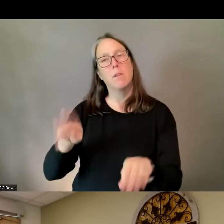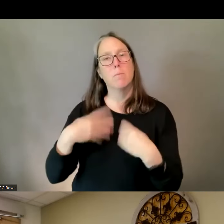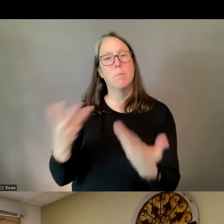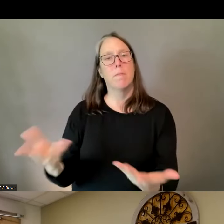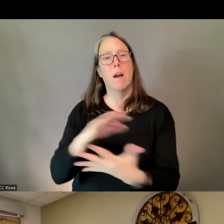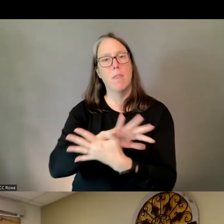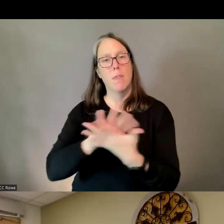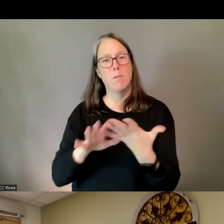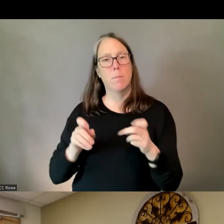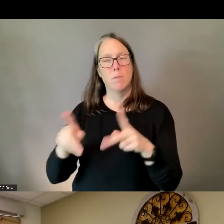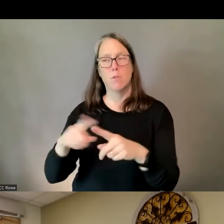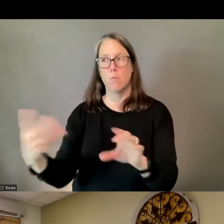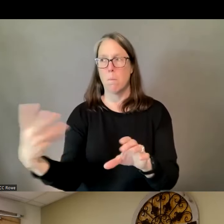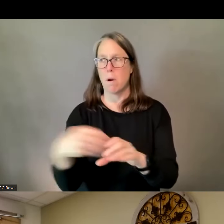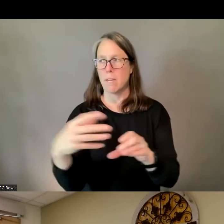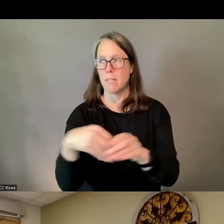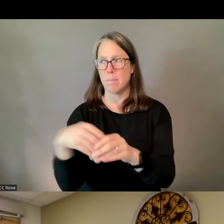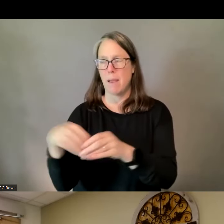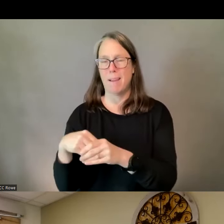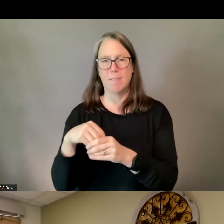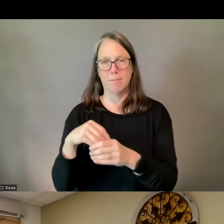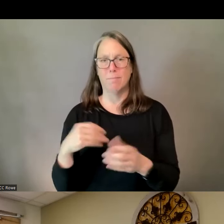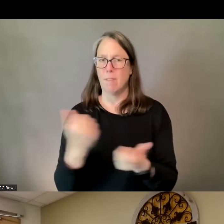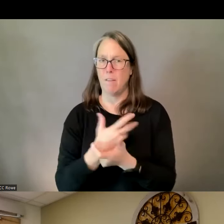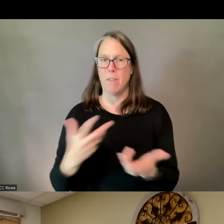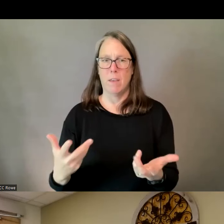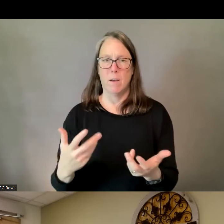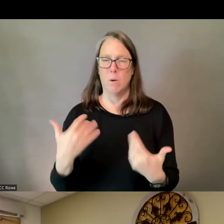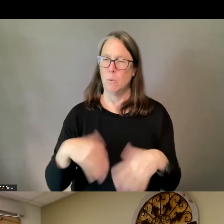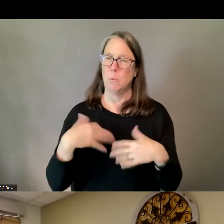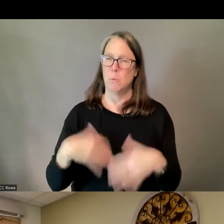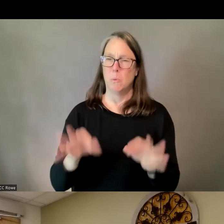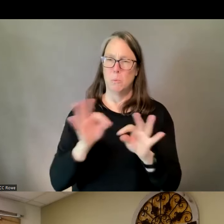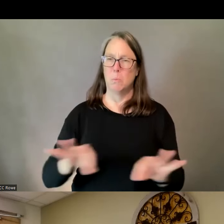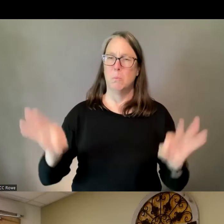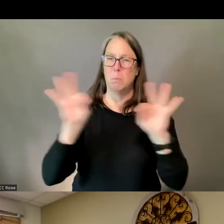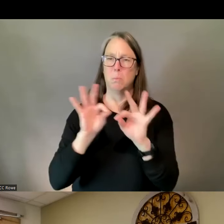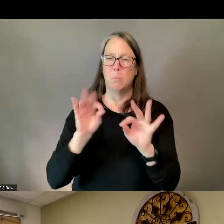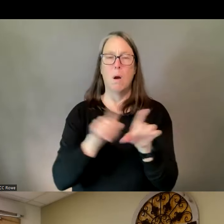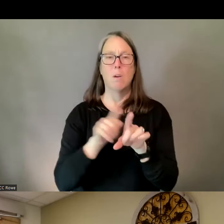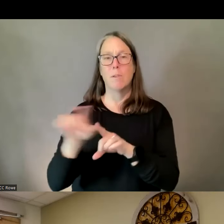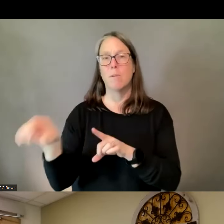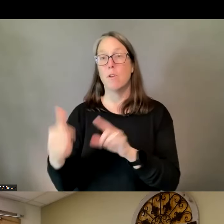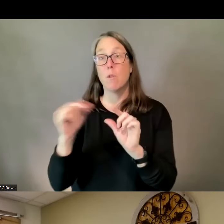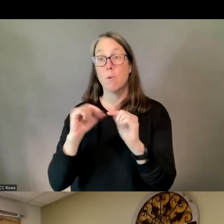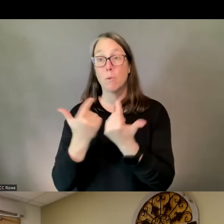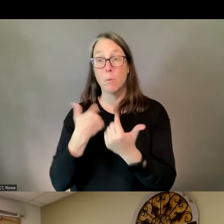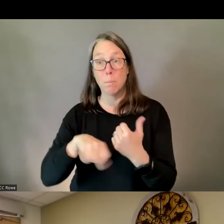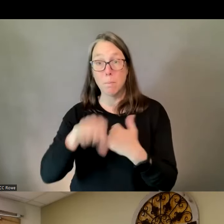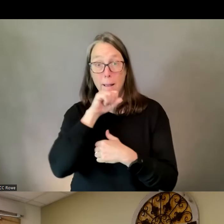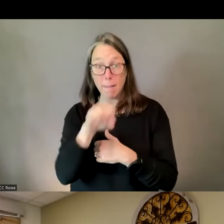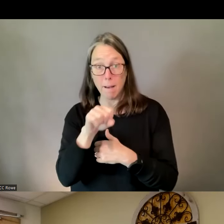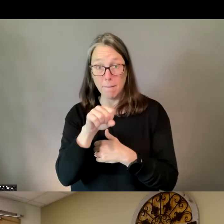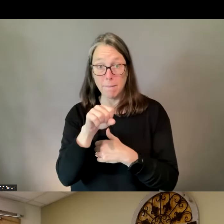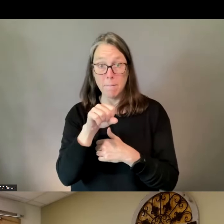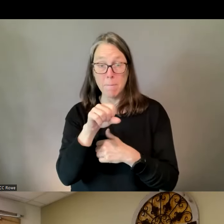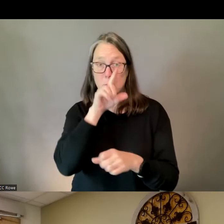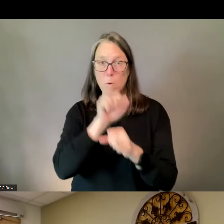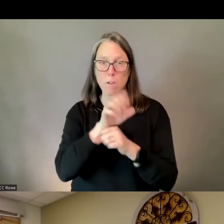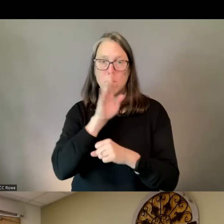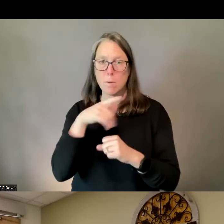to participate and be part of everything. And one other group that I love that sort of speaks to